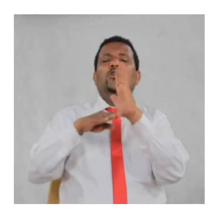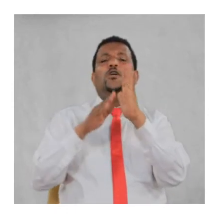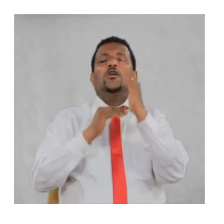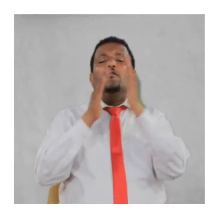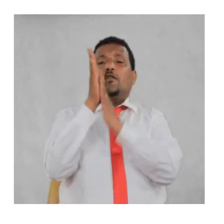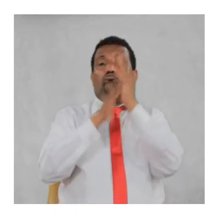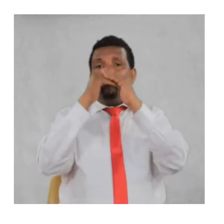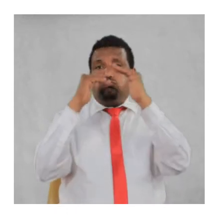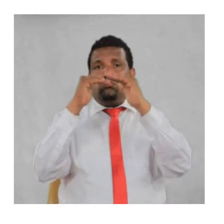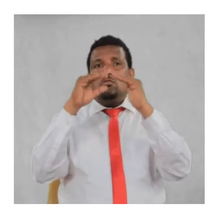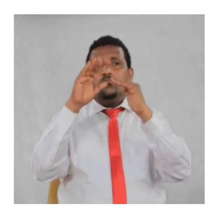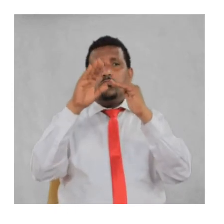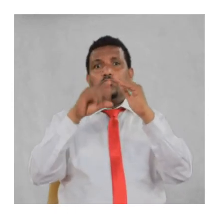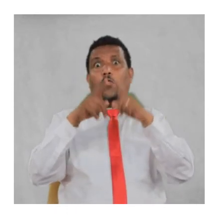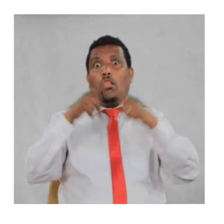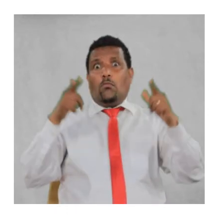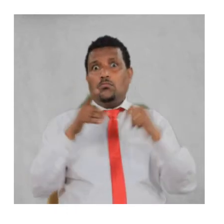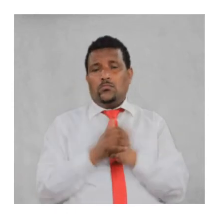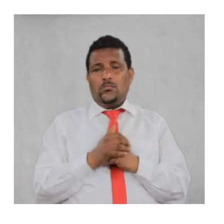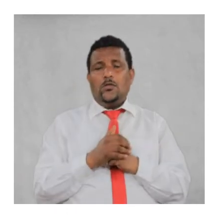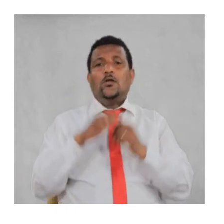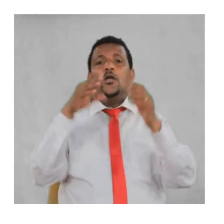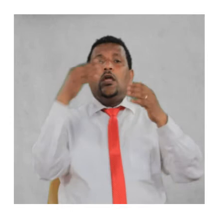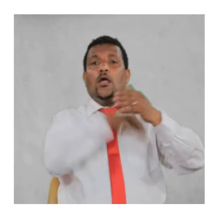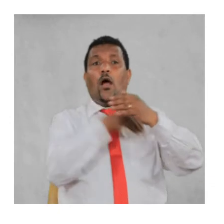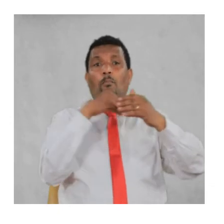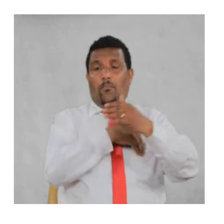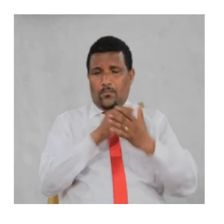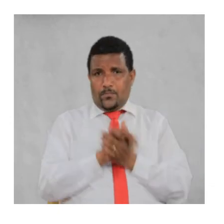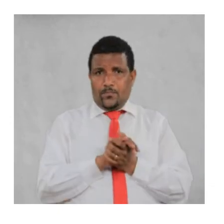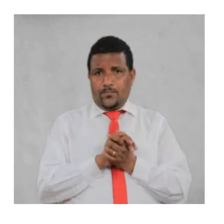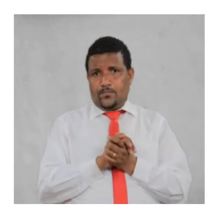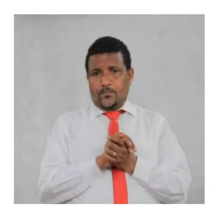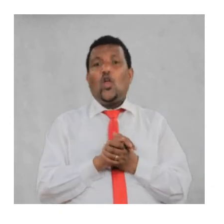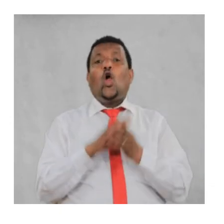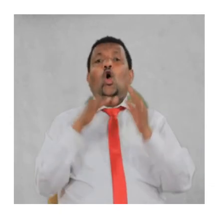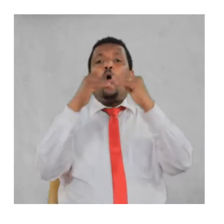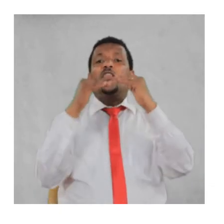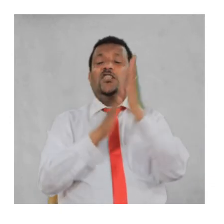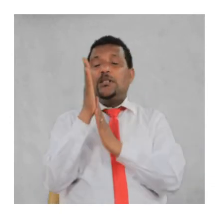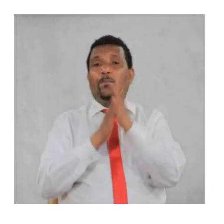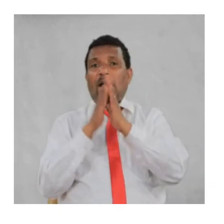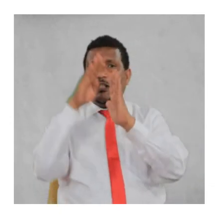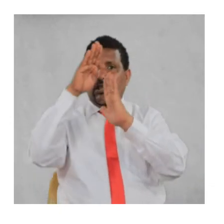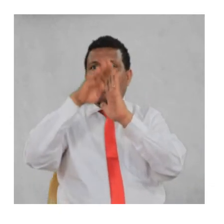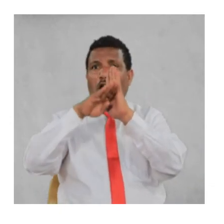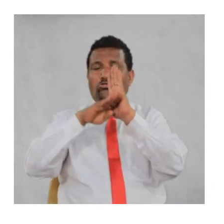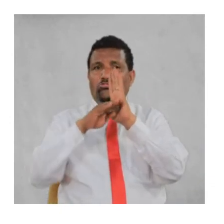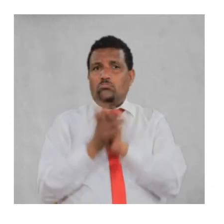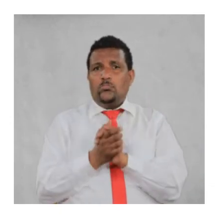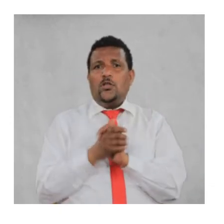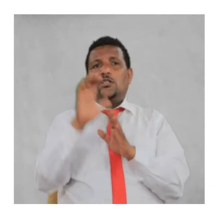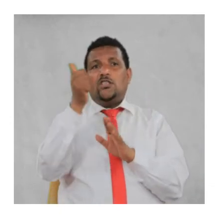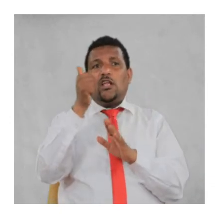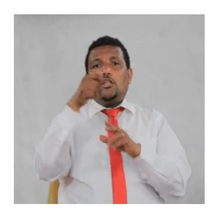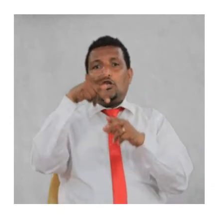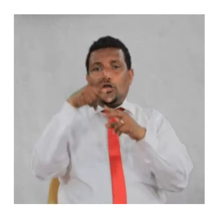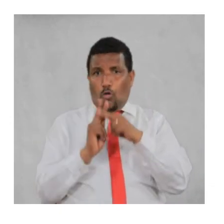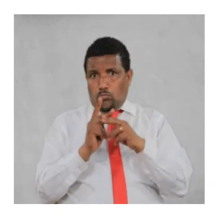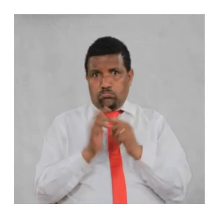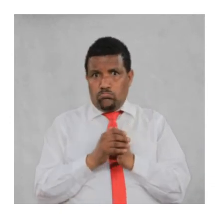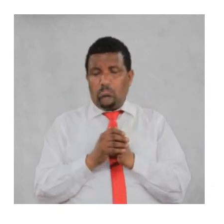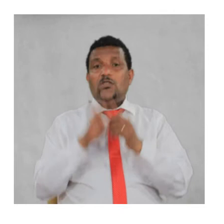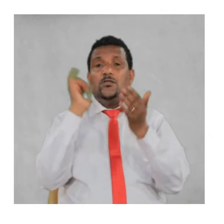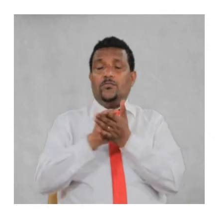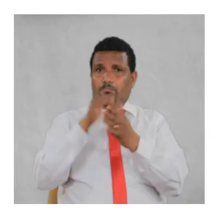demanded is larger. Let's take the income, the quantity demanded declined to 10 kilogram.